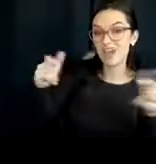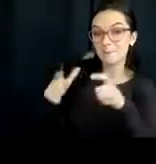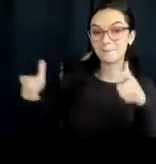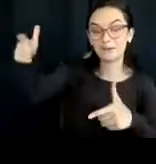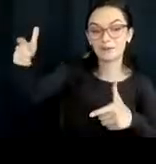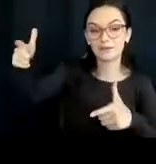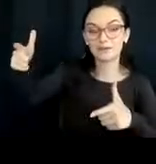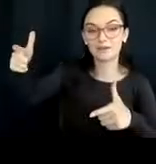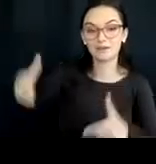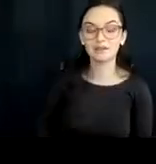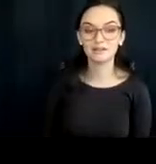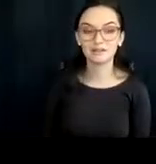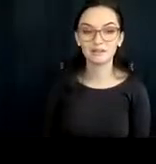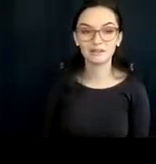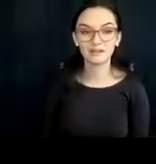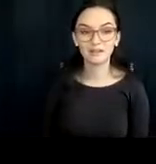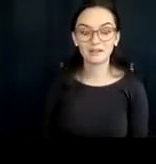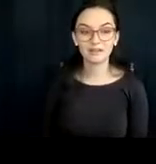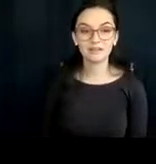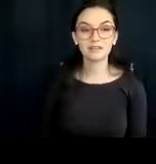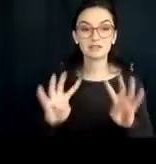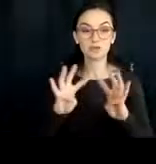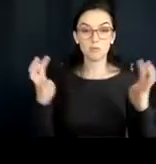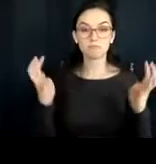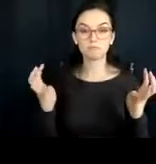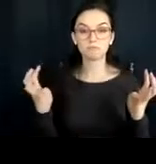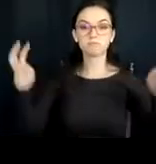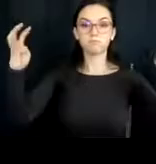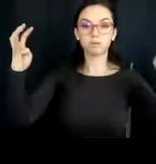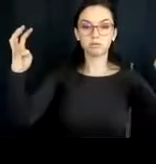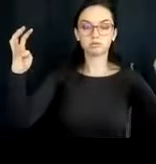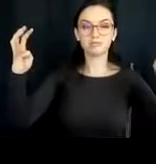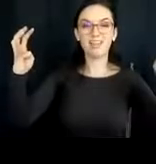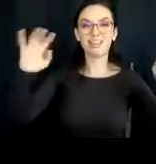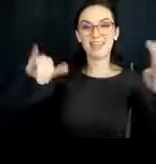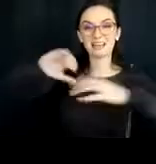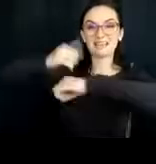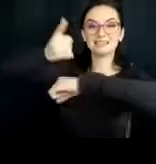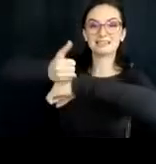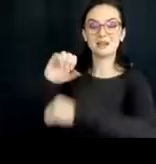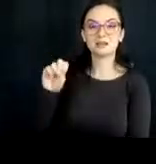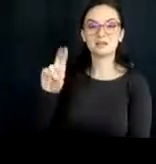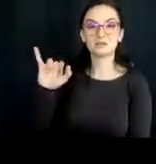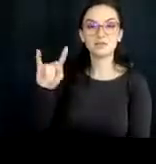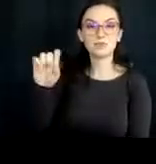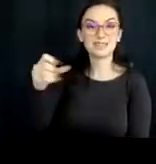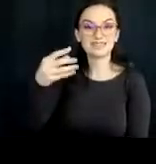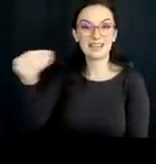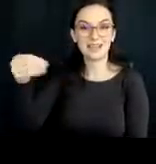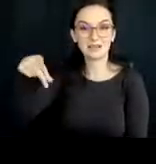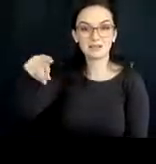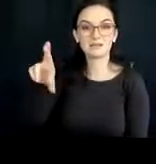up, and that's when the suites and press level were constructed.